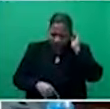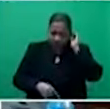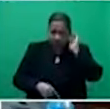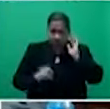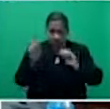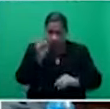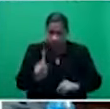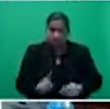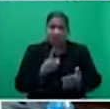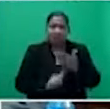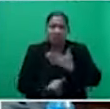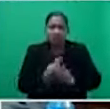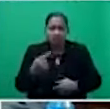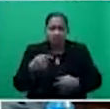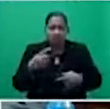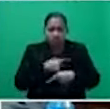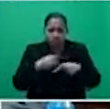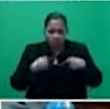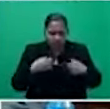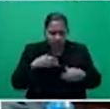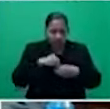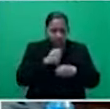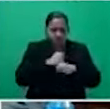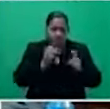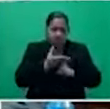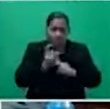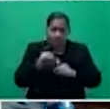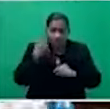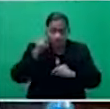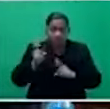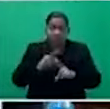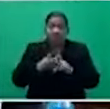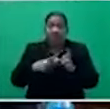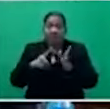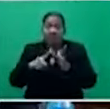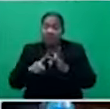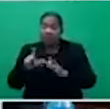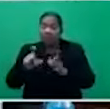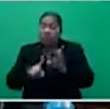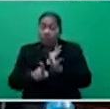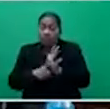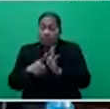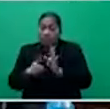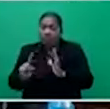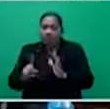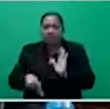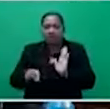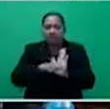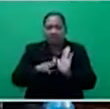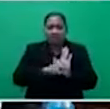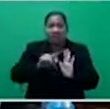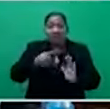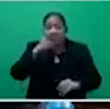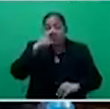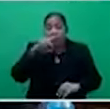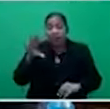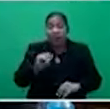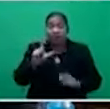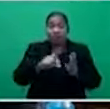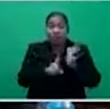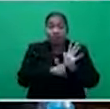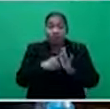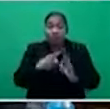imbibed in our culture that if you call anybody Keidolo, it's a negative term. But people from Dolo, there were 70 to 80